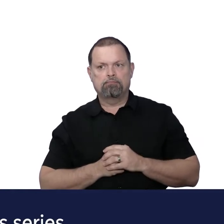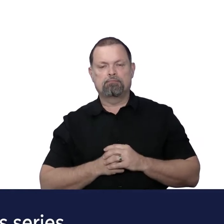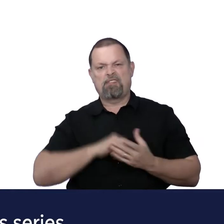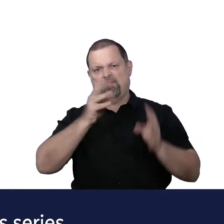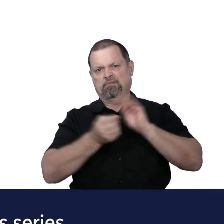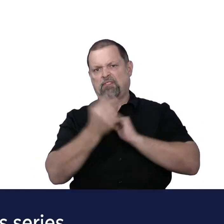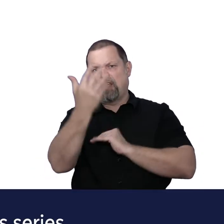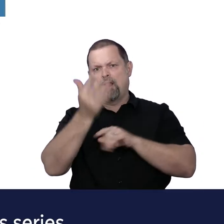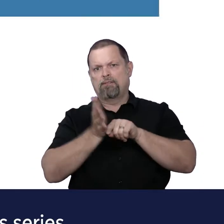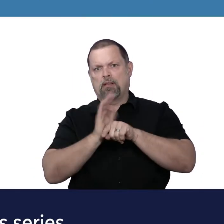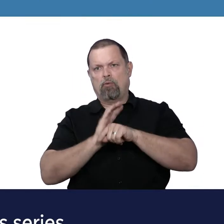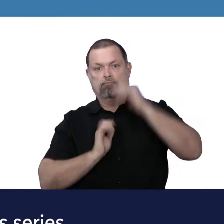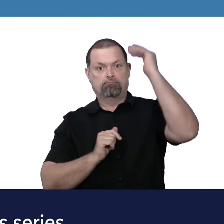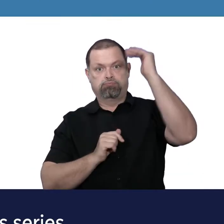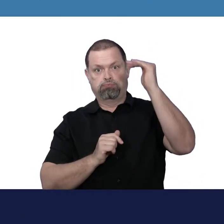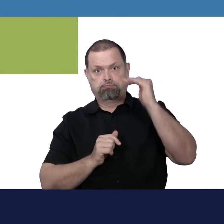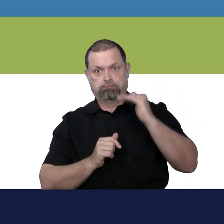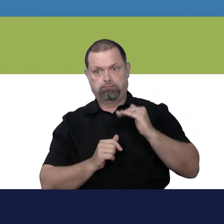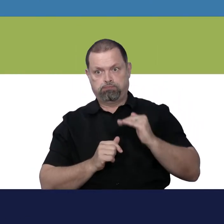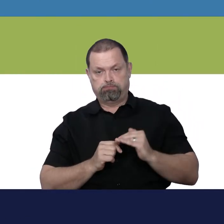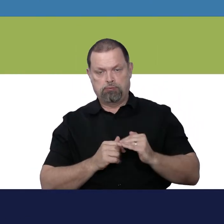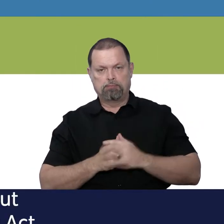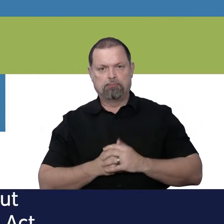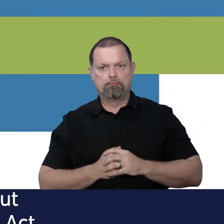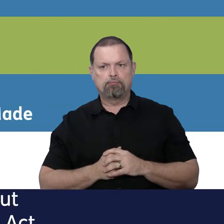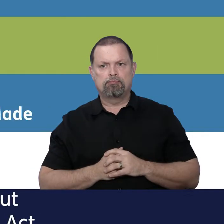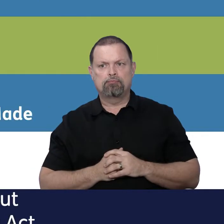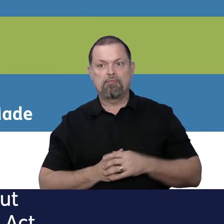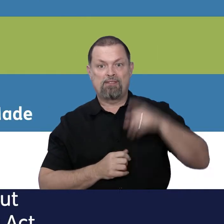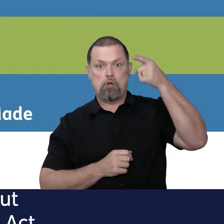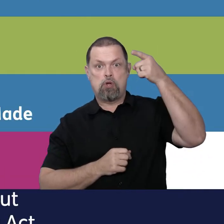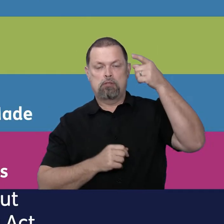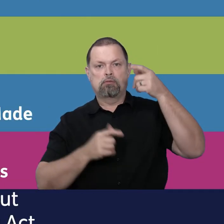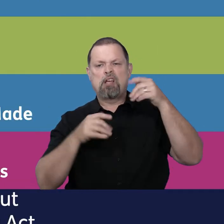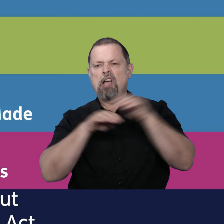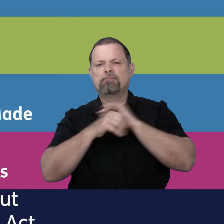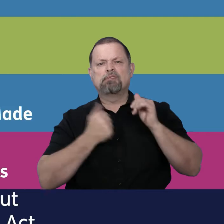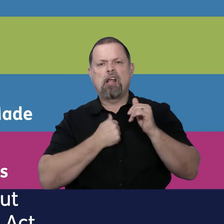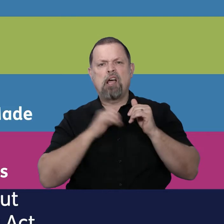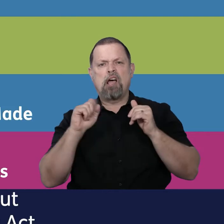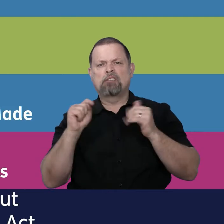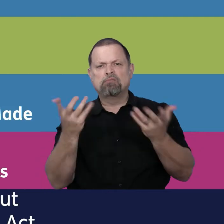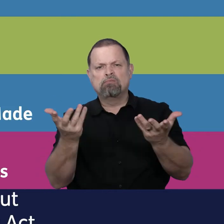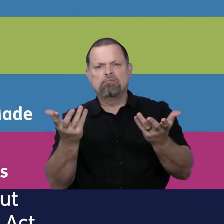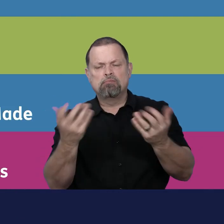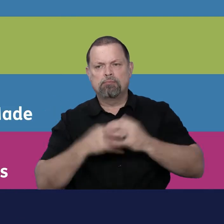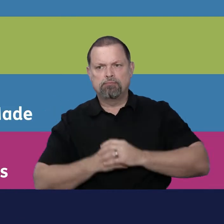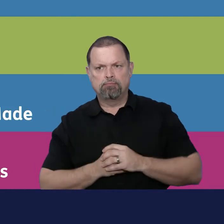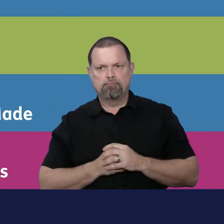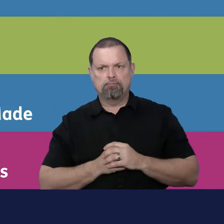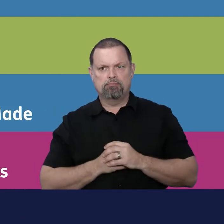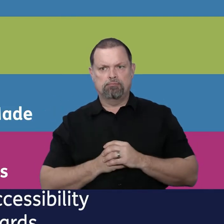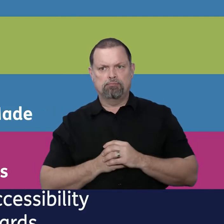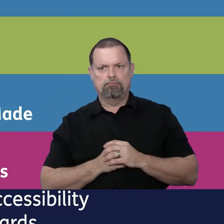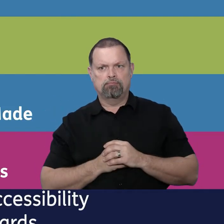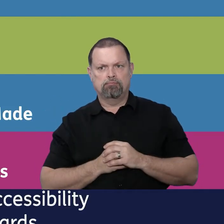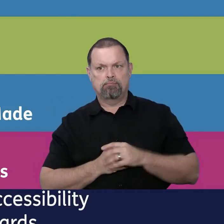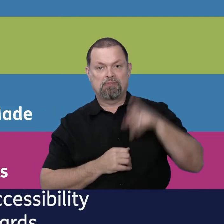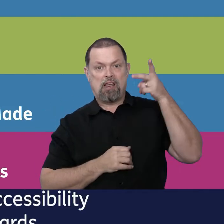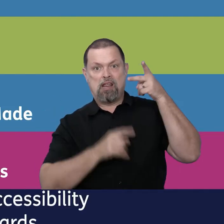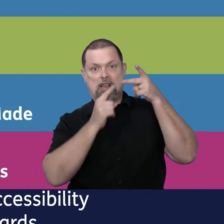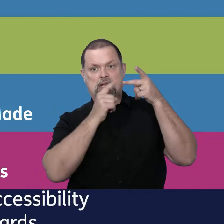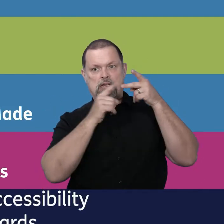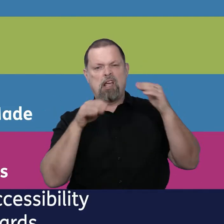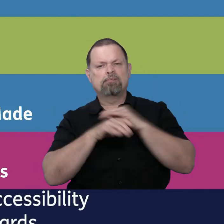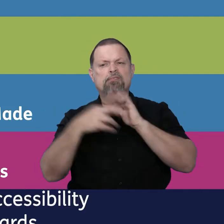are 5 videos in this series. The first video is about the Accessible Canada Act. The second